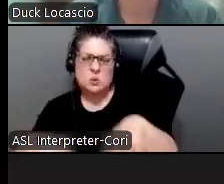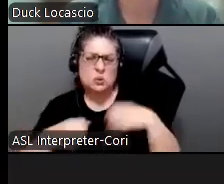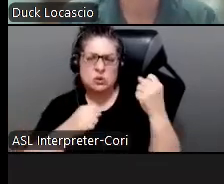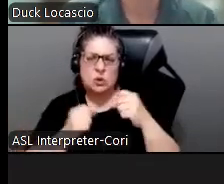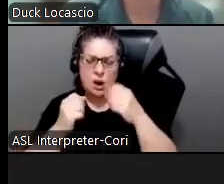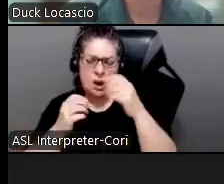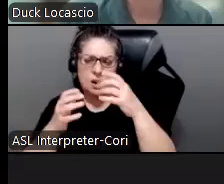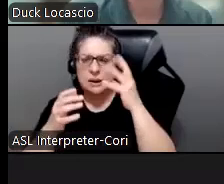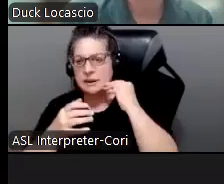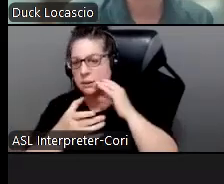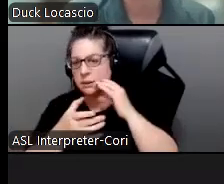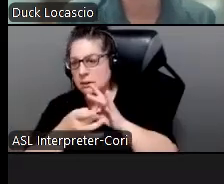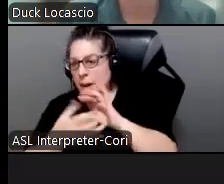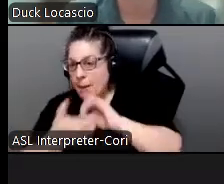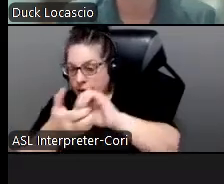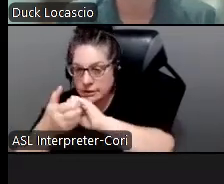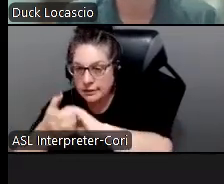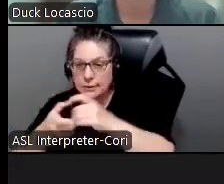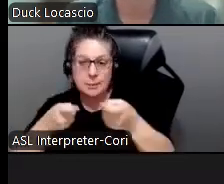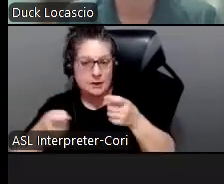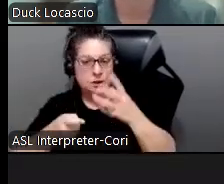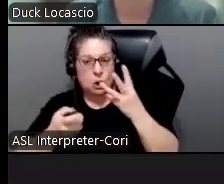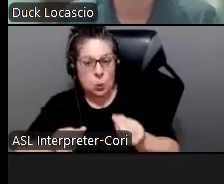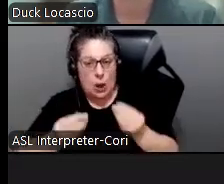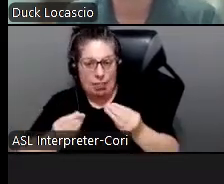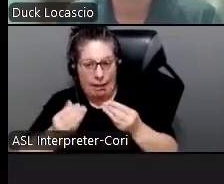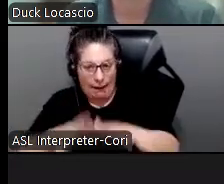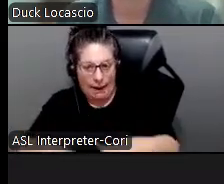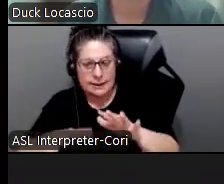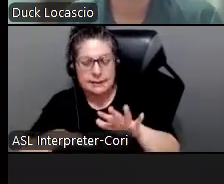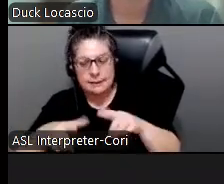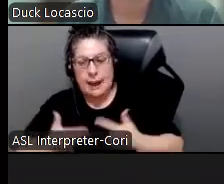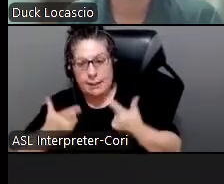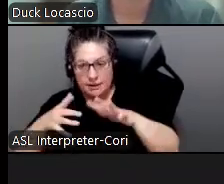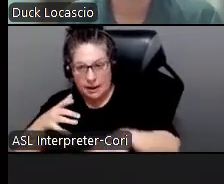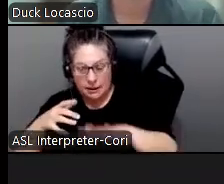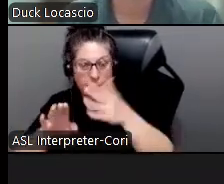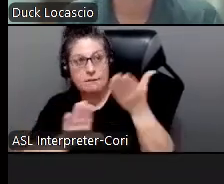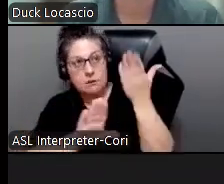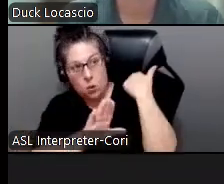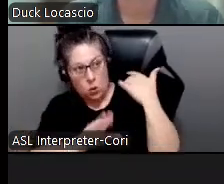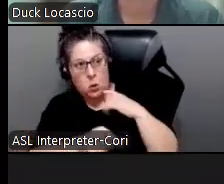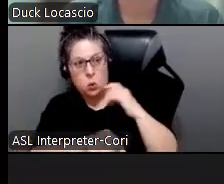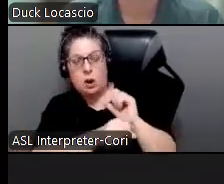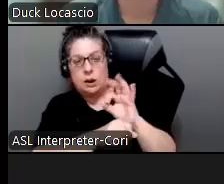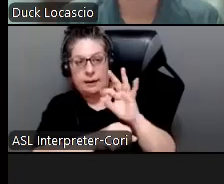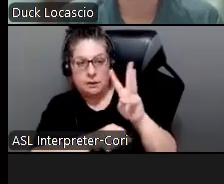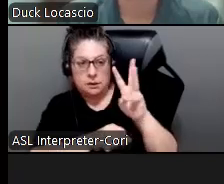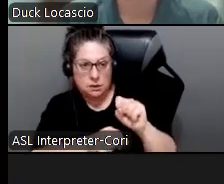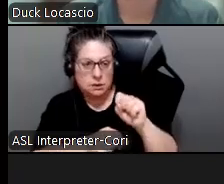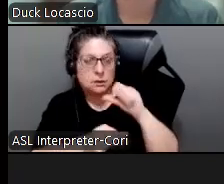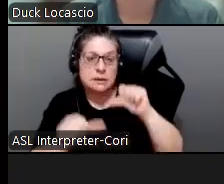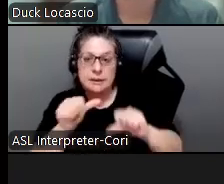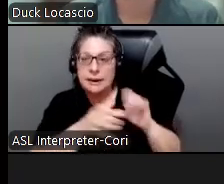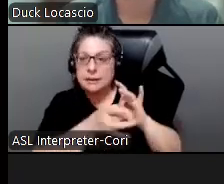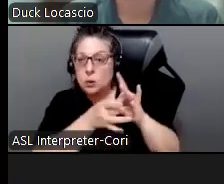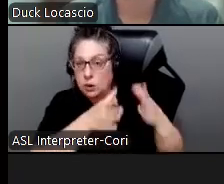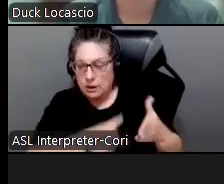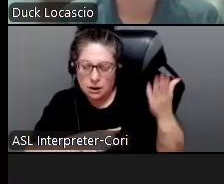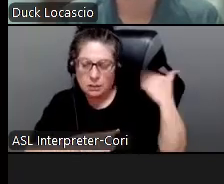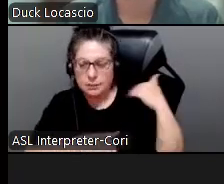building partnerships and managing wetland habitats. Previously, she worked for the U.S. Fish and Wildlife Service as a science